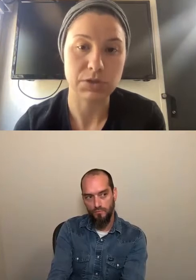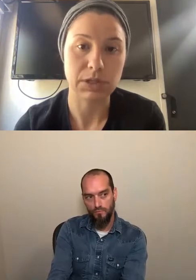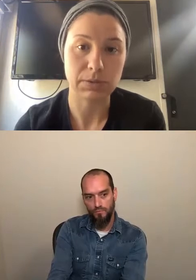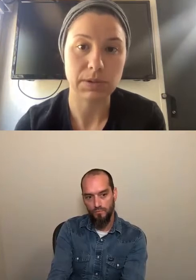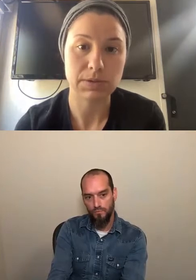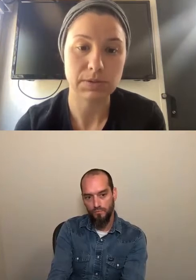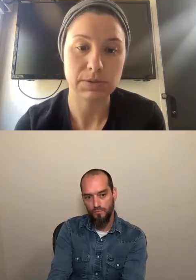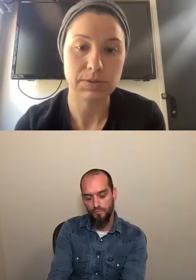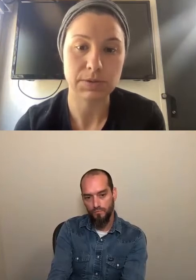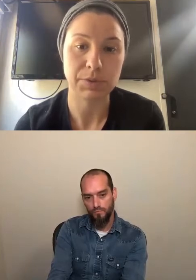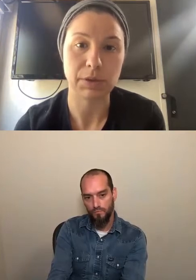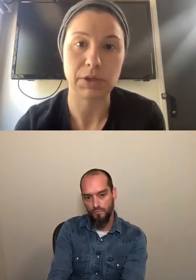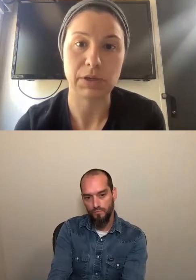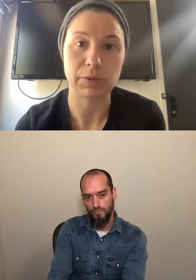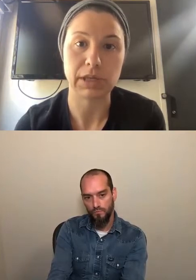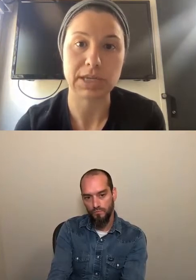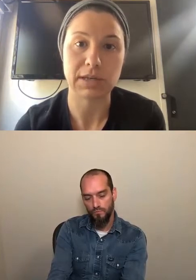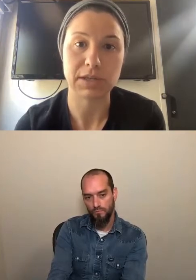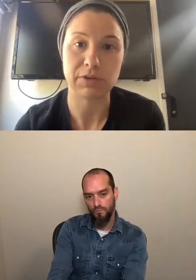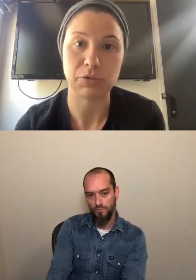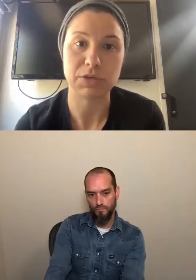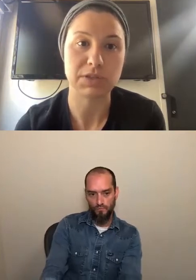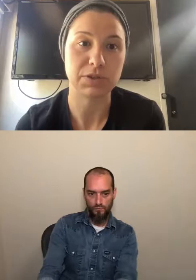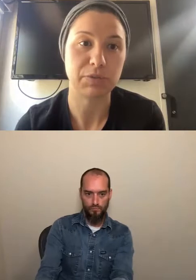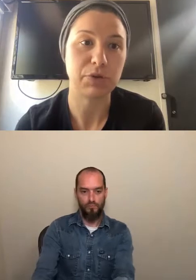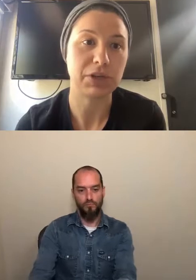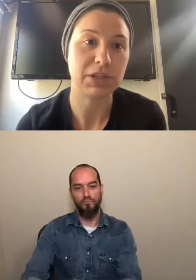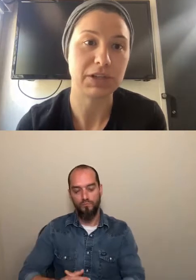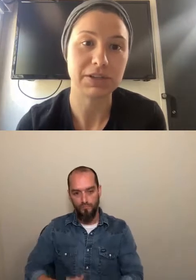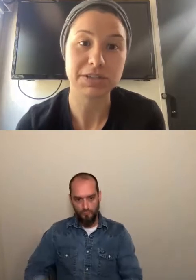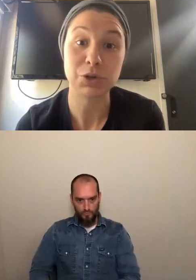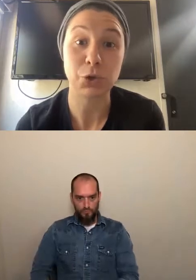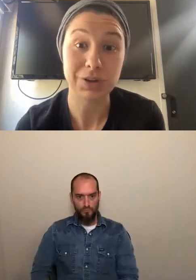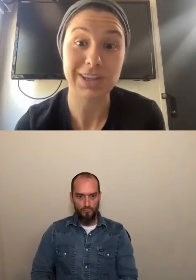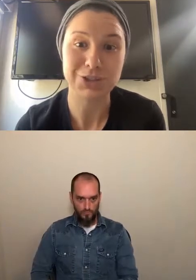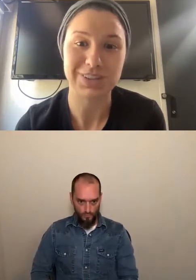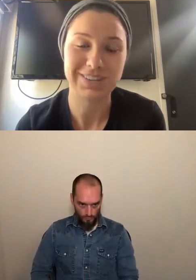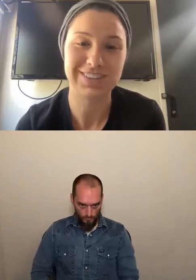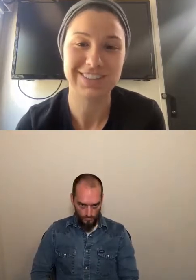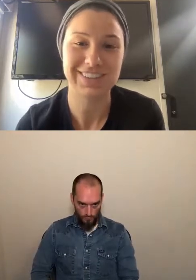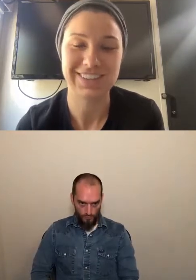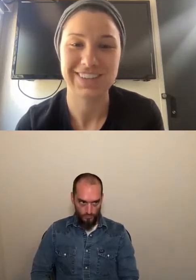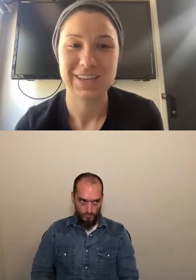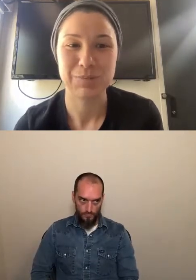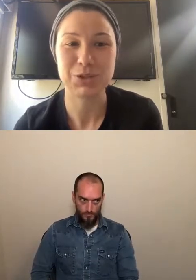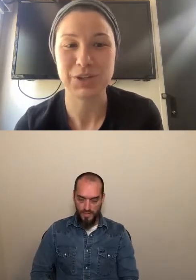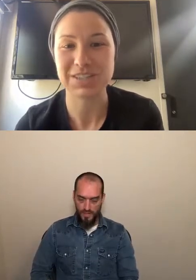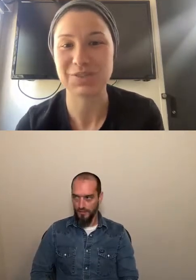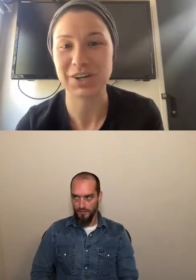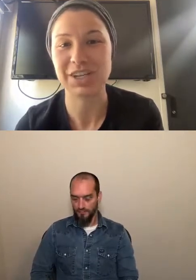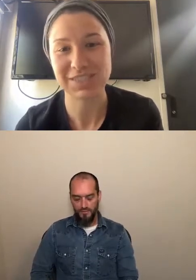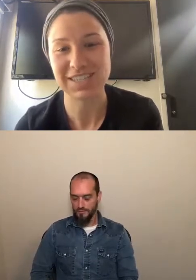That's interesting. That's something that we like to ask every mold tester that we bring on here. Is there a correlation